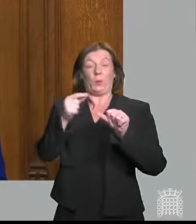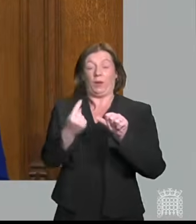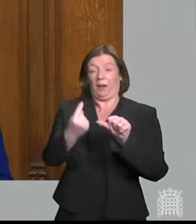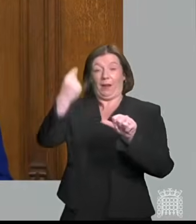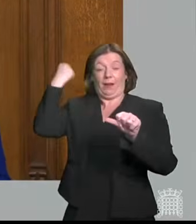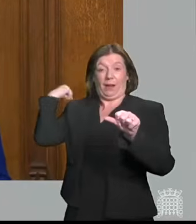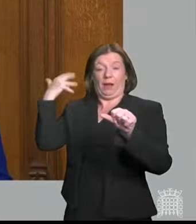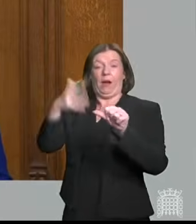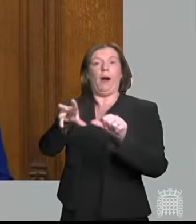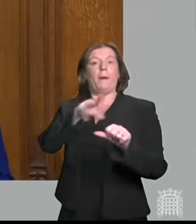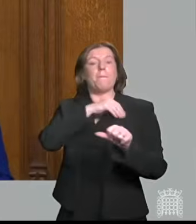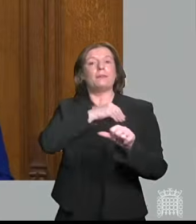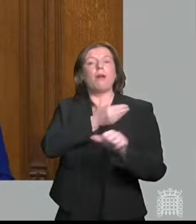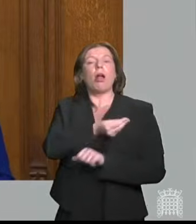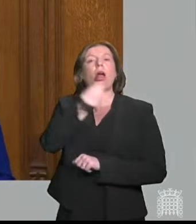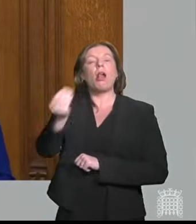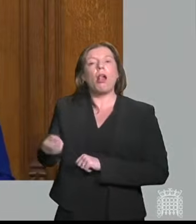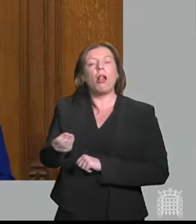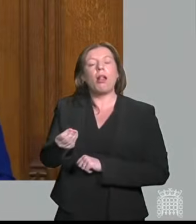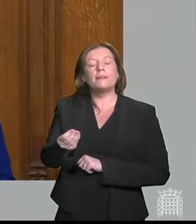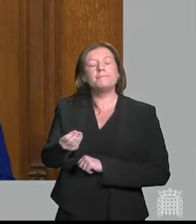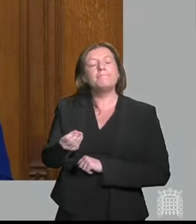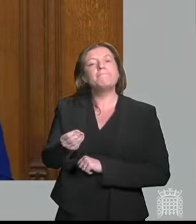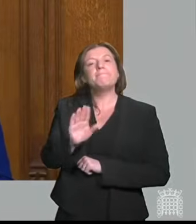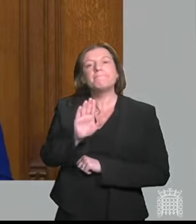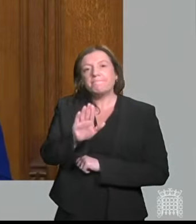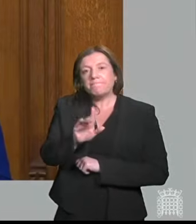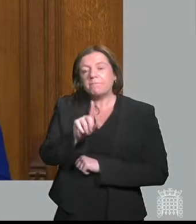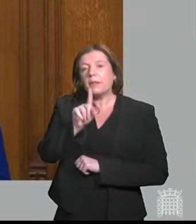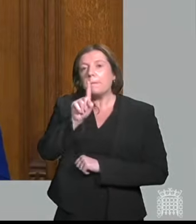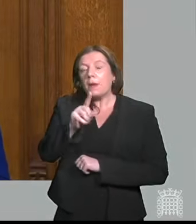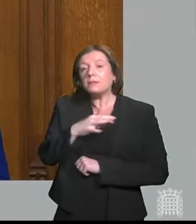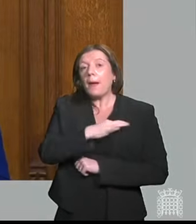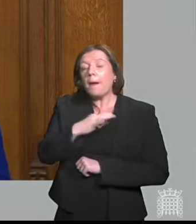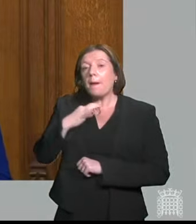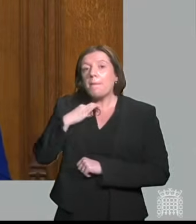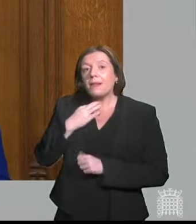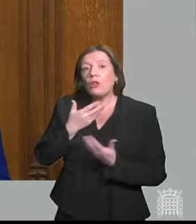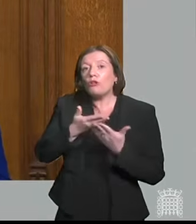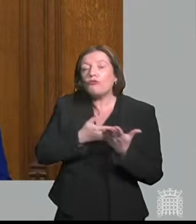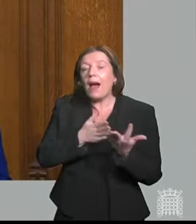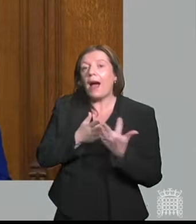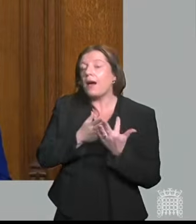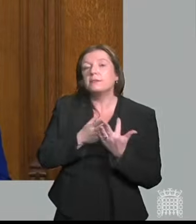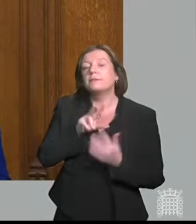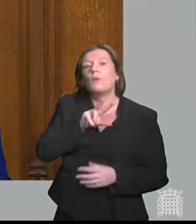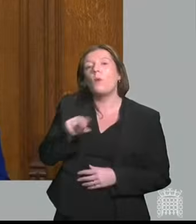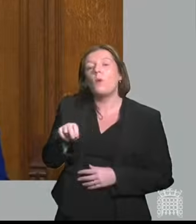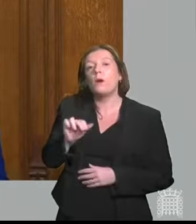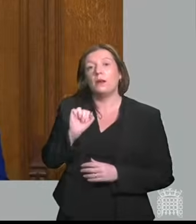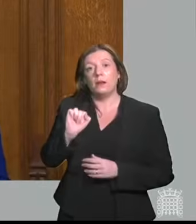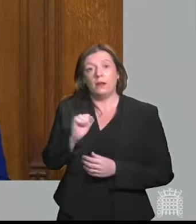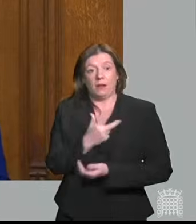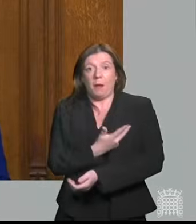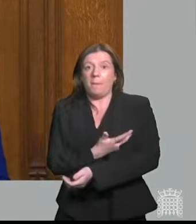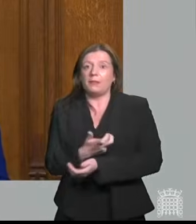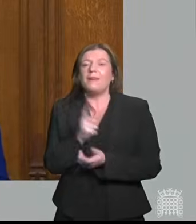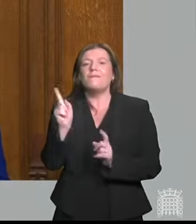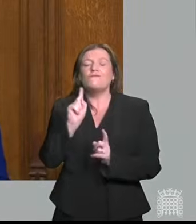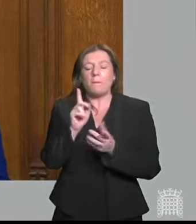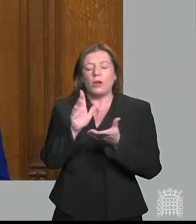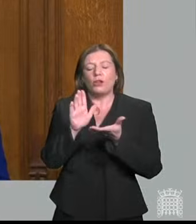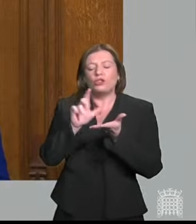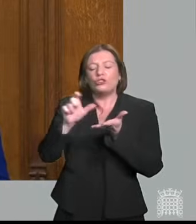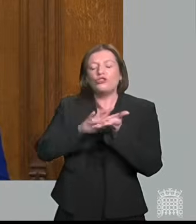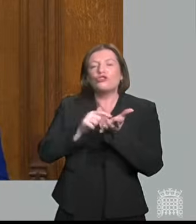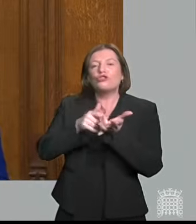promised. But John is still not getting his full medical records, his blood tests from Christmas Island, which are